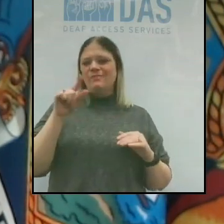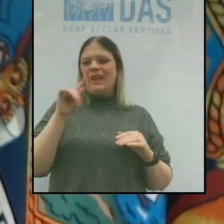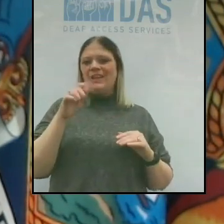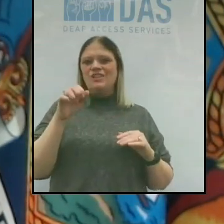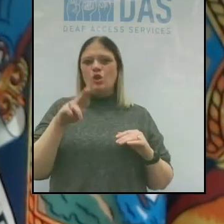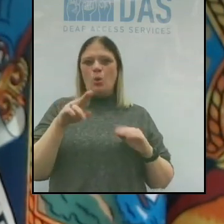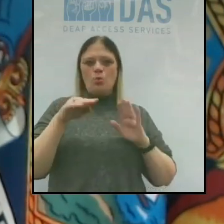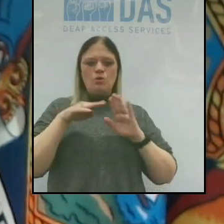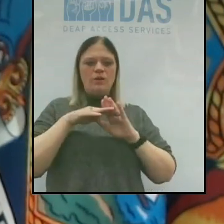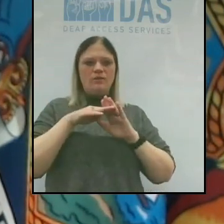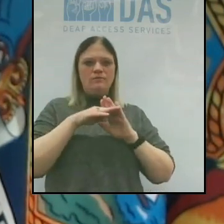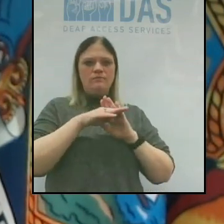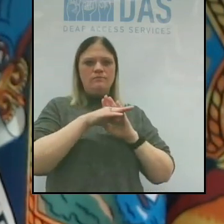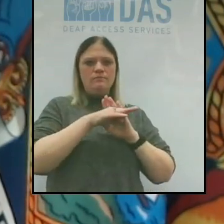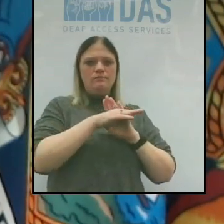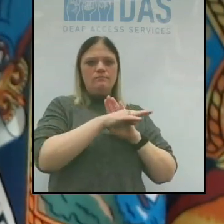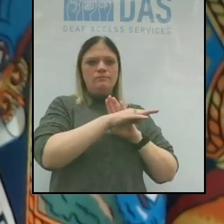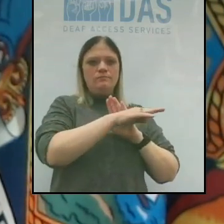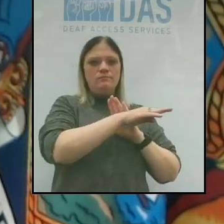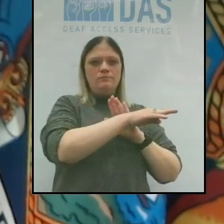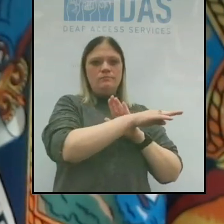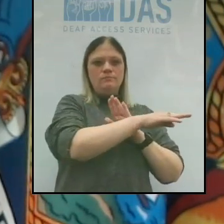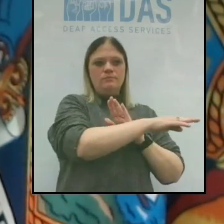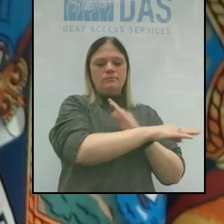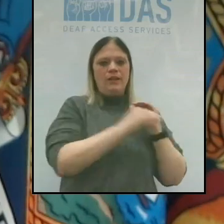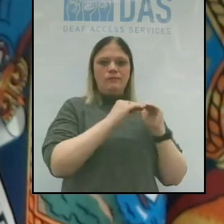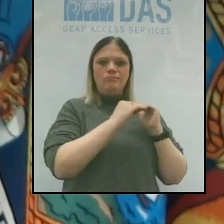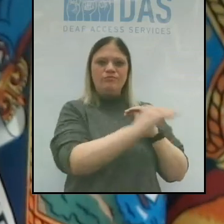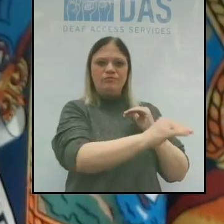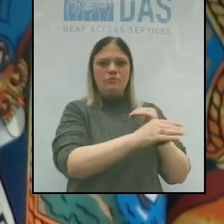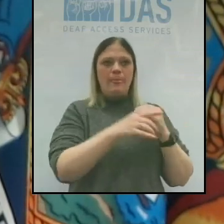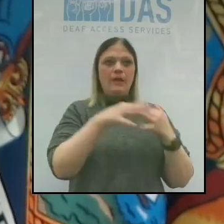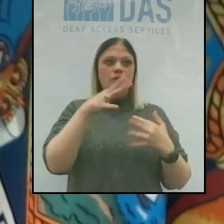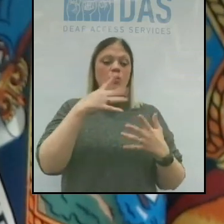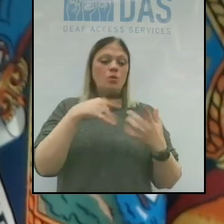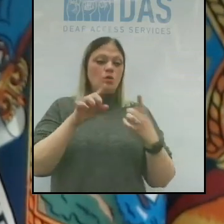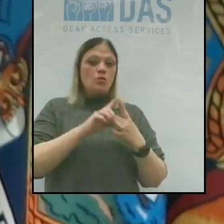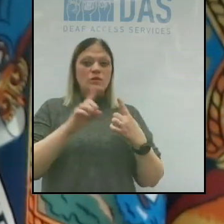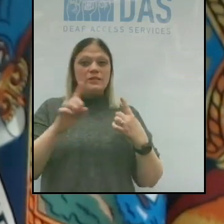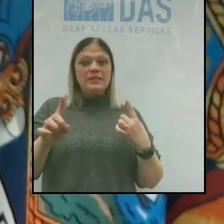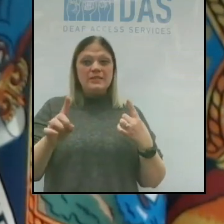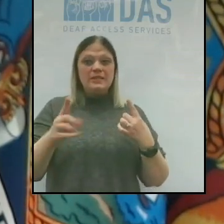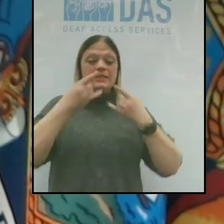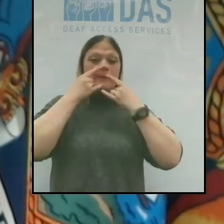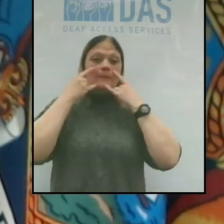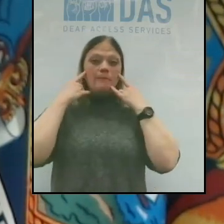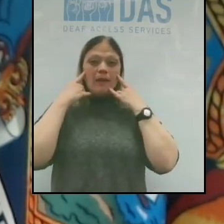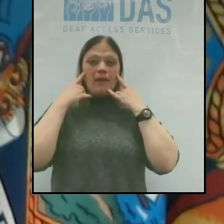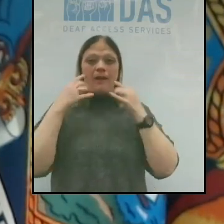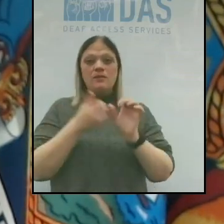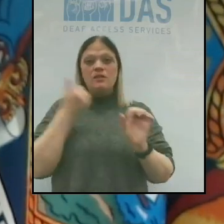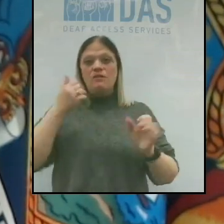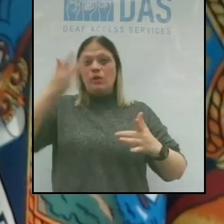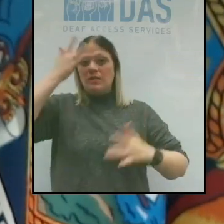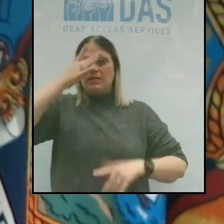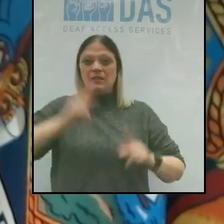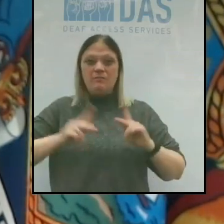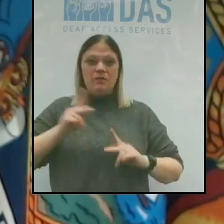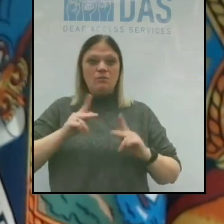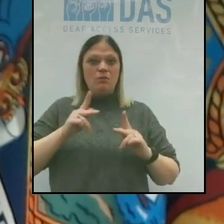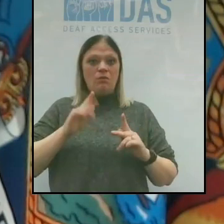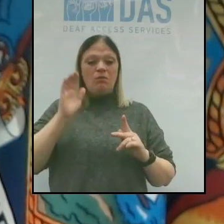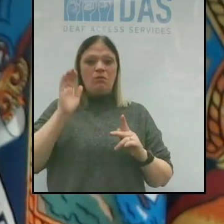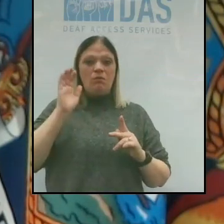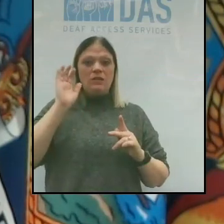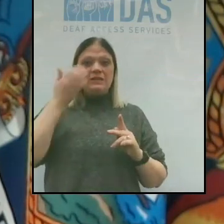strategies of social distancing, wearing masks, staying away from ill people seemed to be effective in